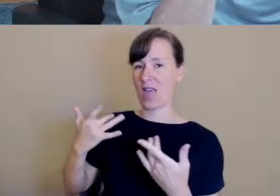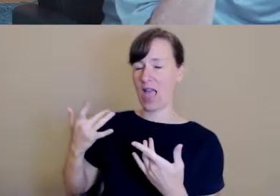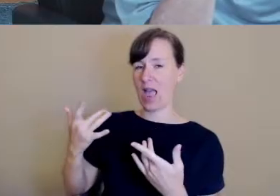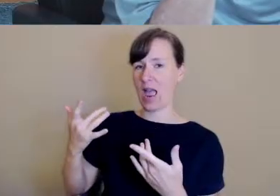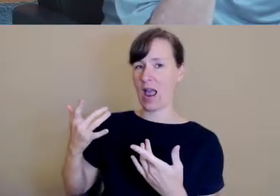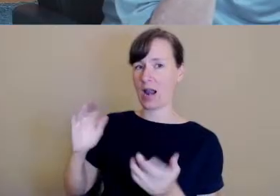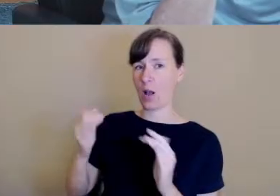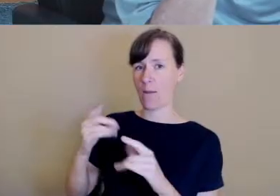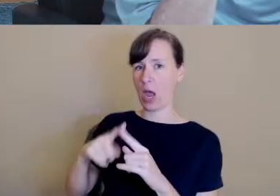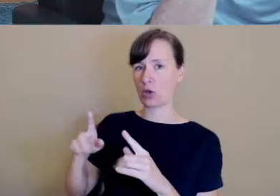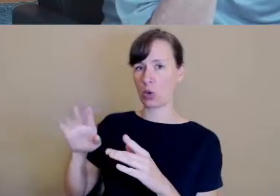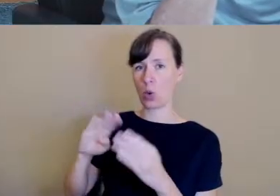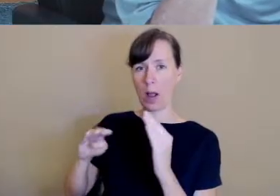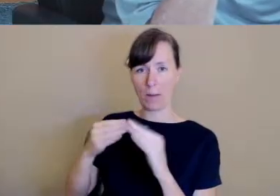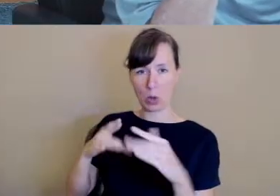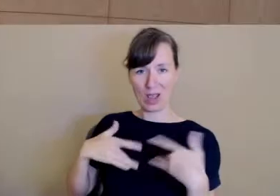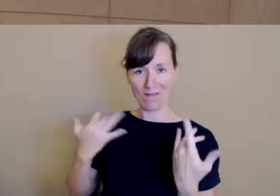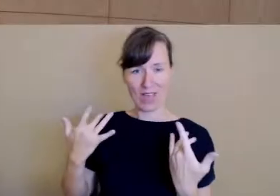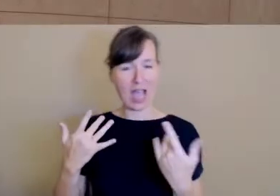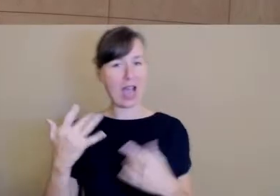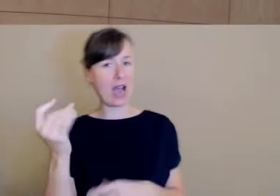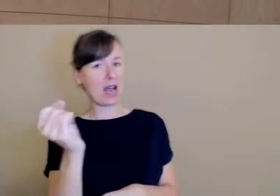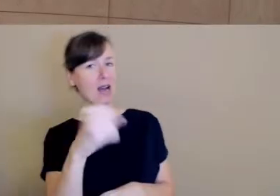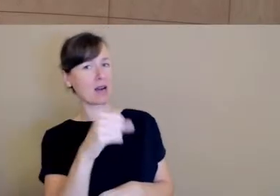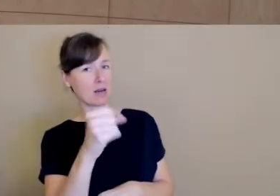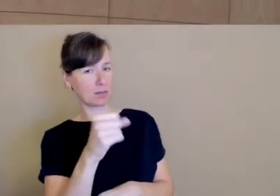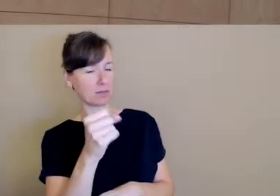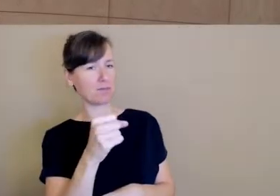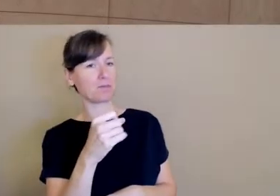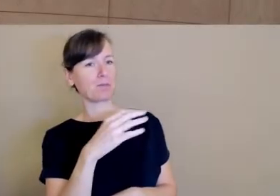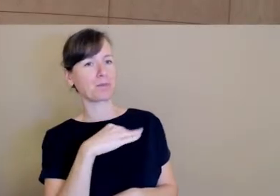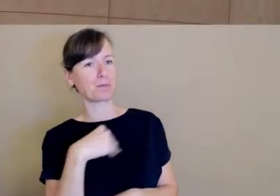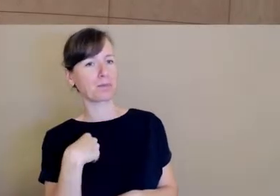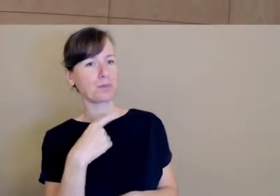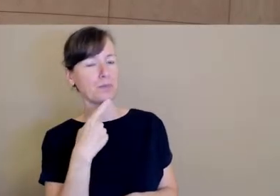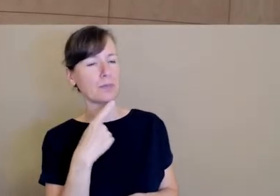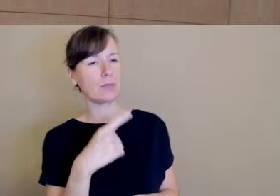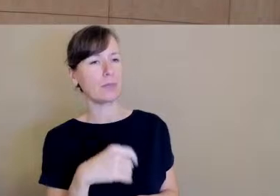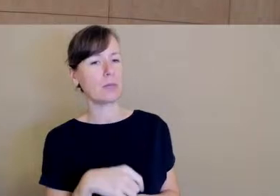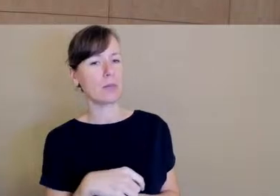I mean, yes, conversely,